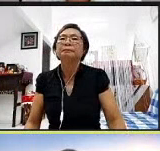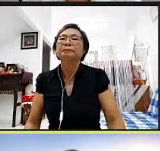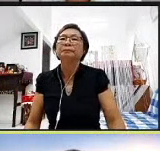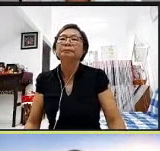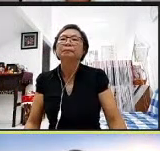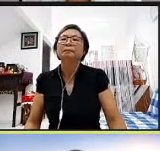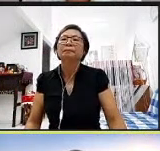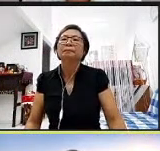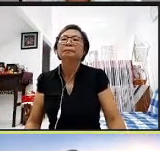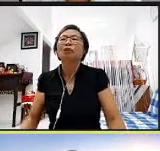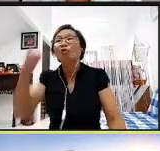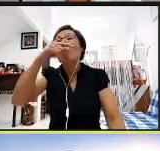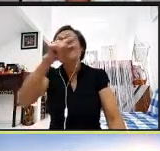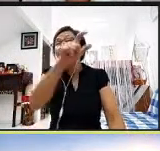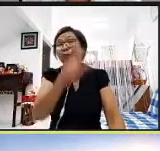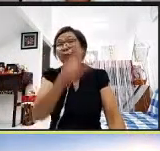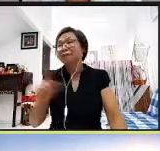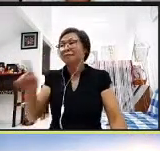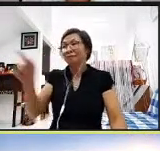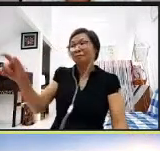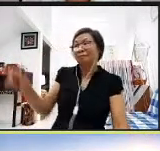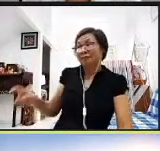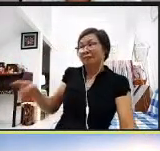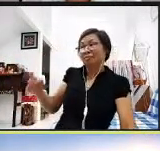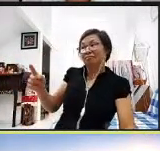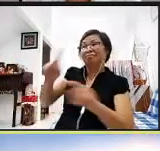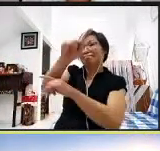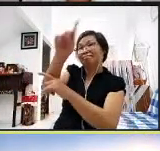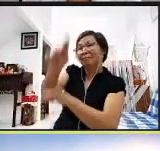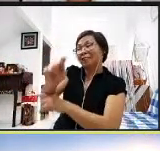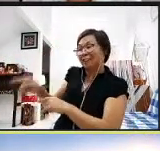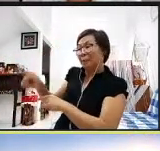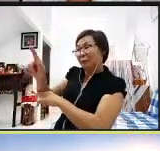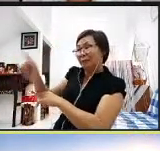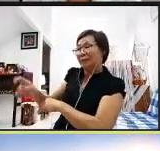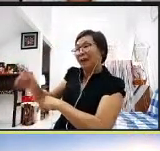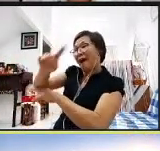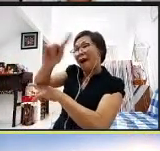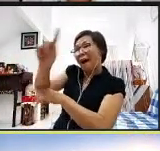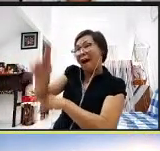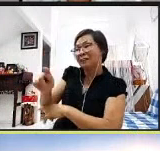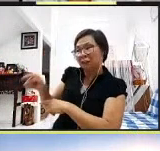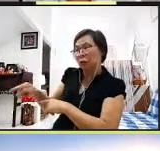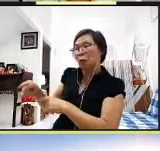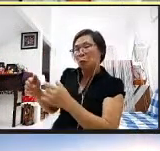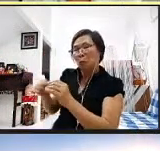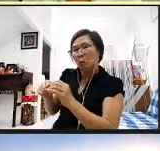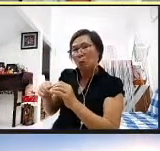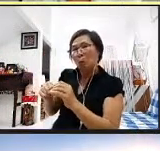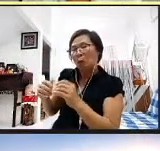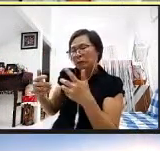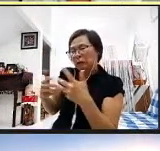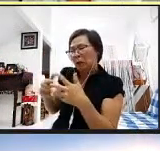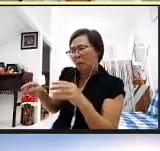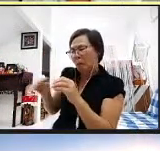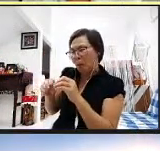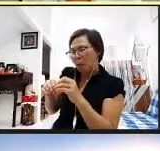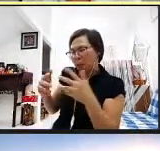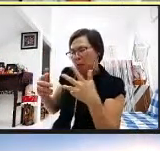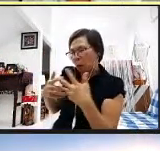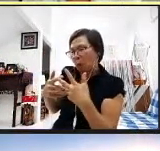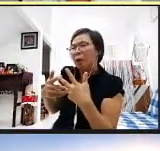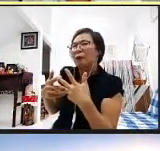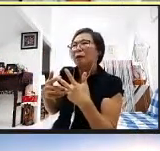the person who asked these questions, you must be even more fearful to get